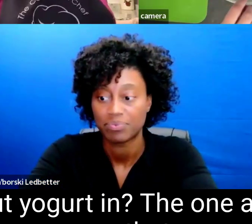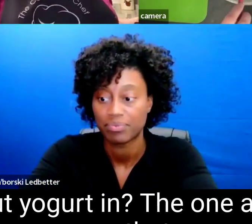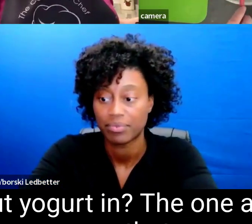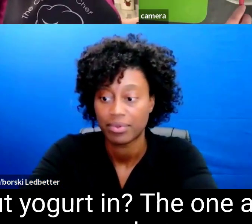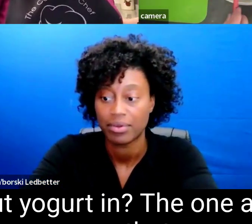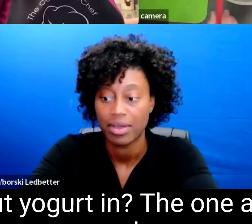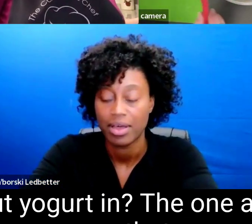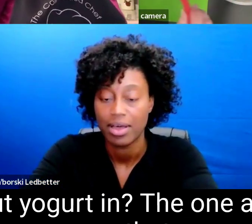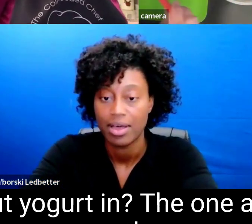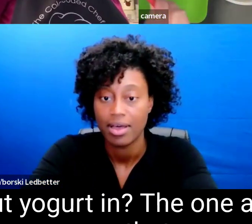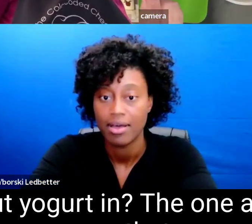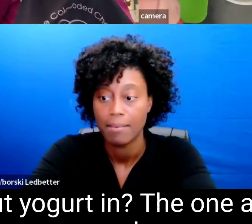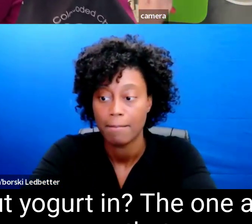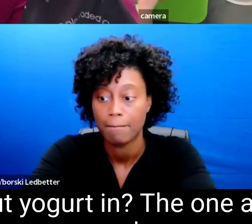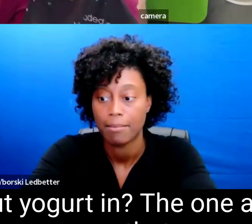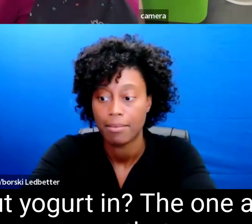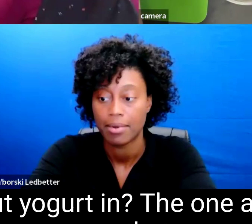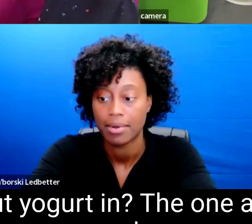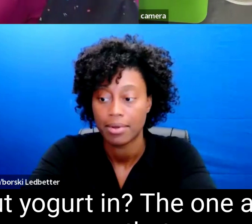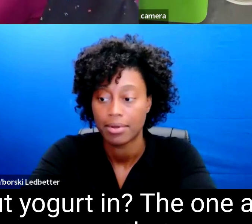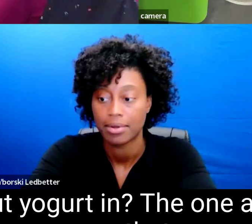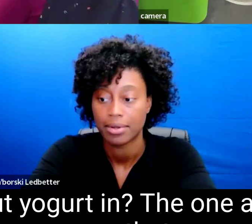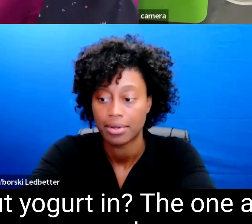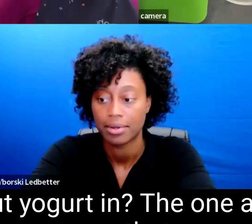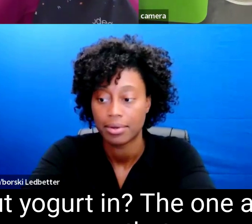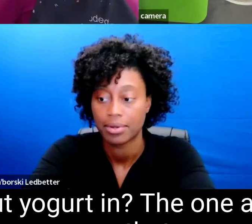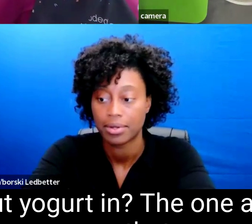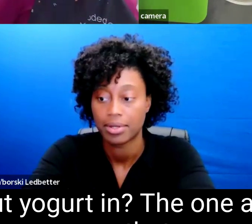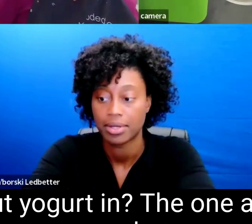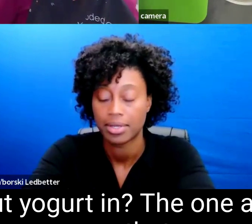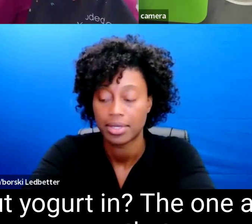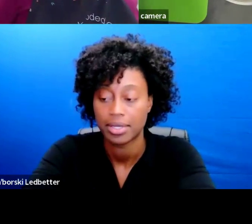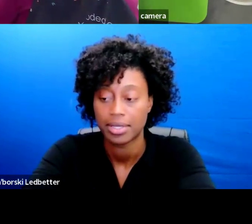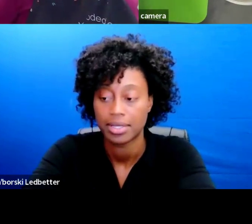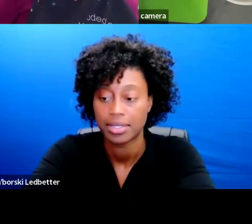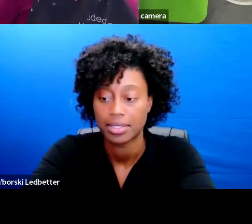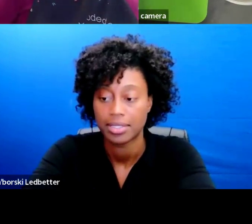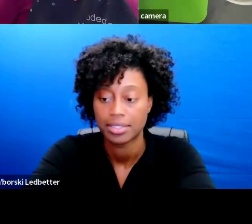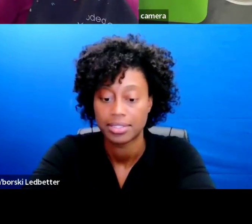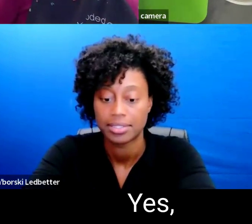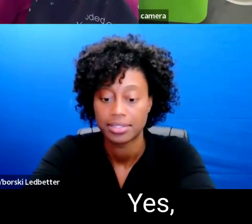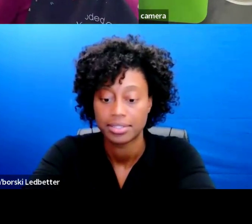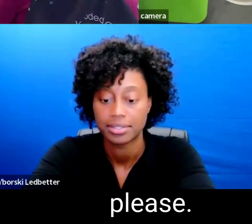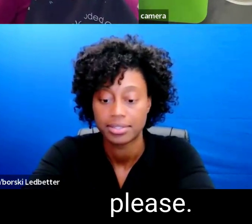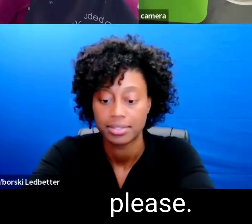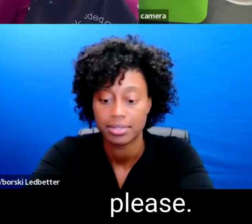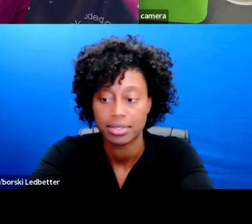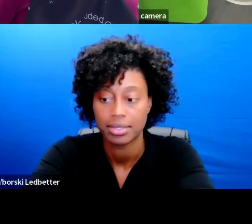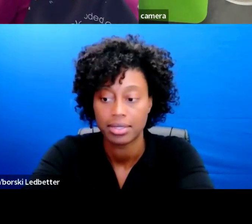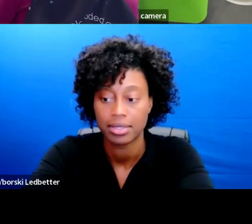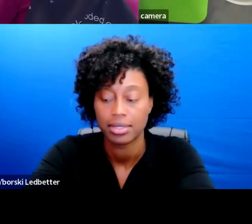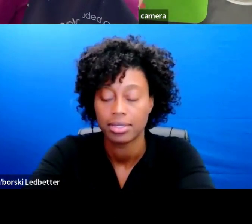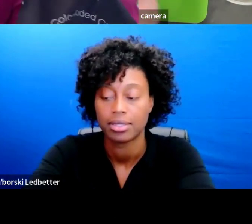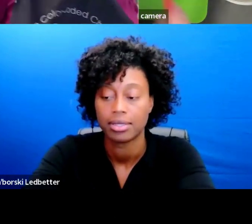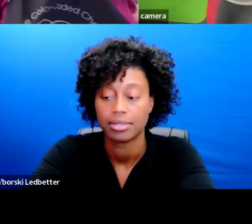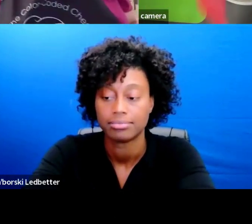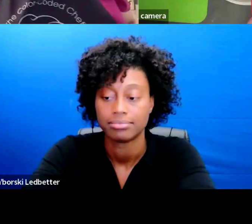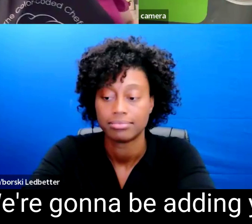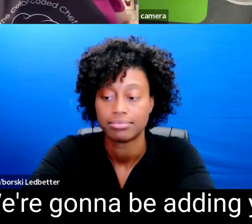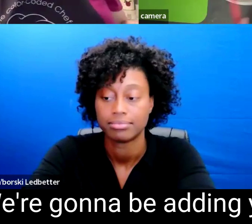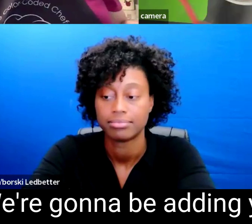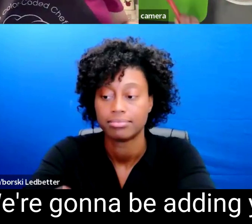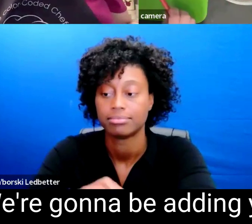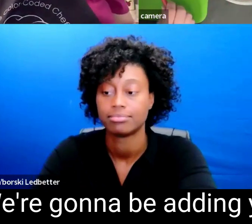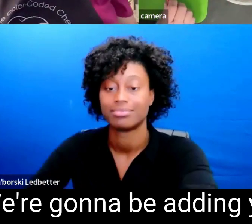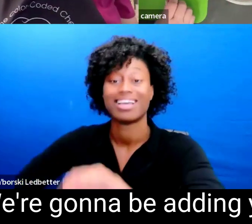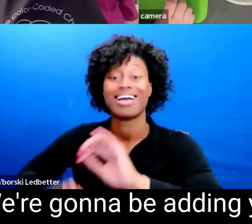All right, you want to put yogurt in? The one at the back behind that. Yes, please.